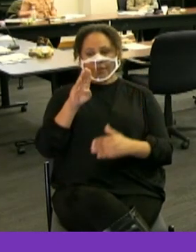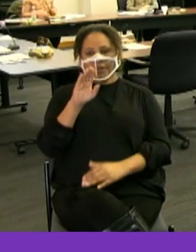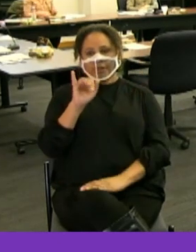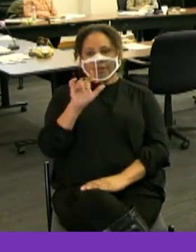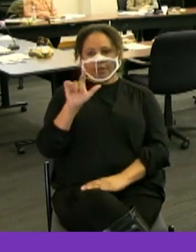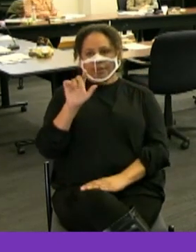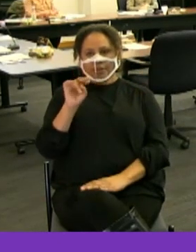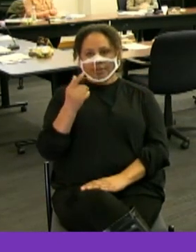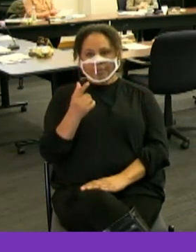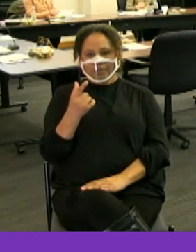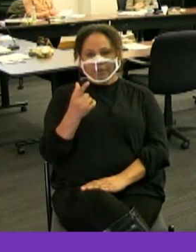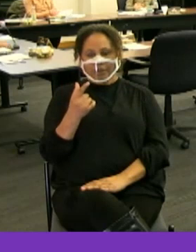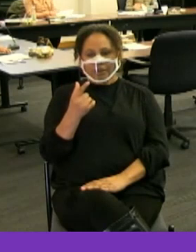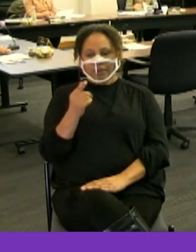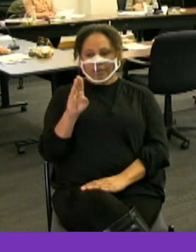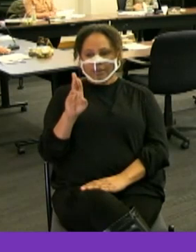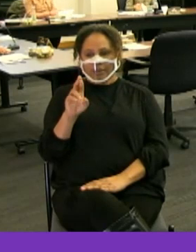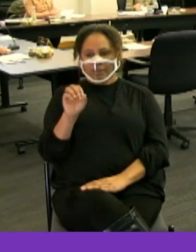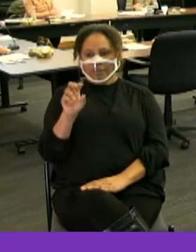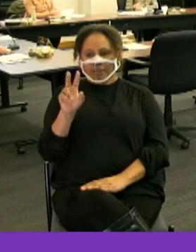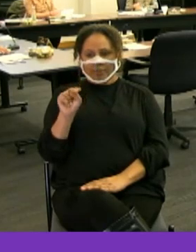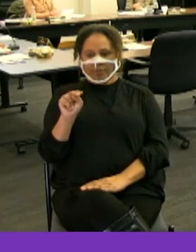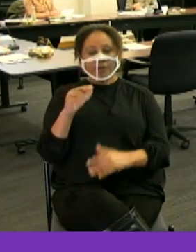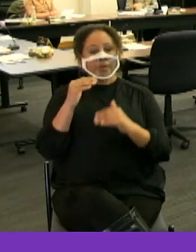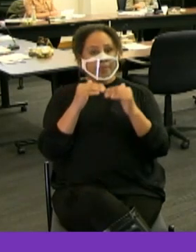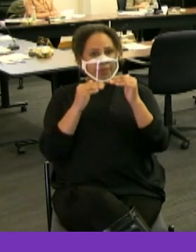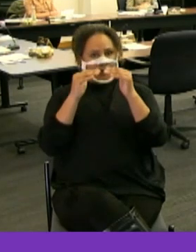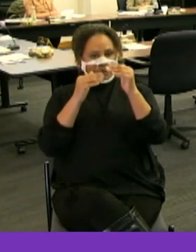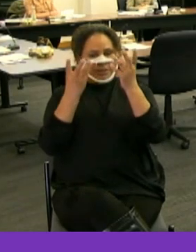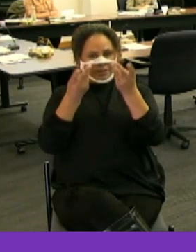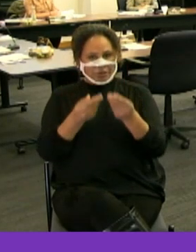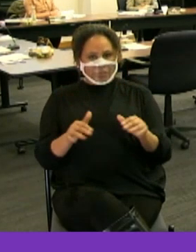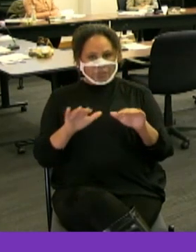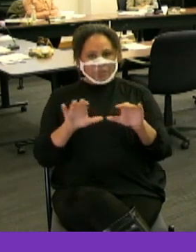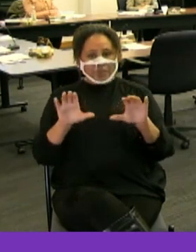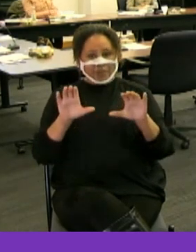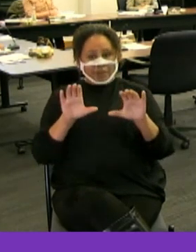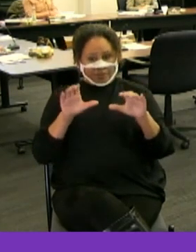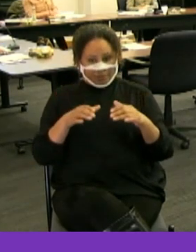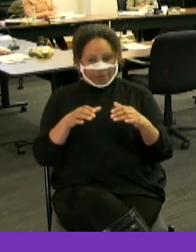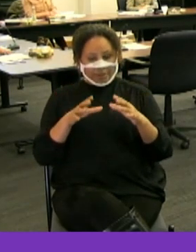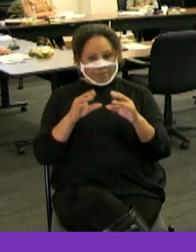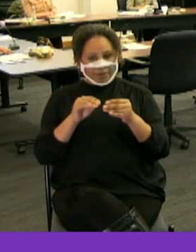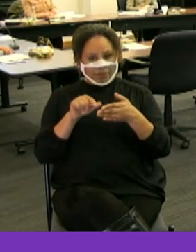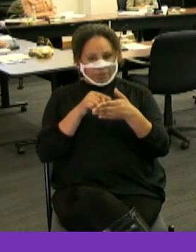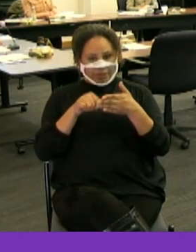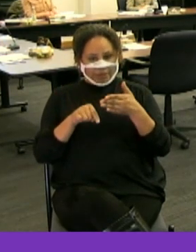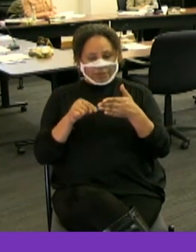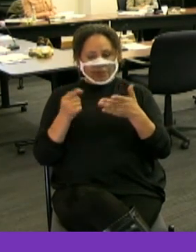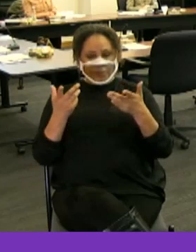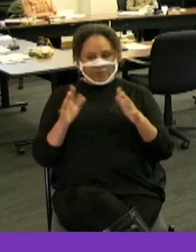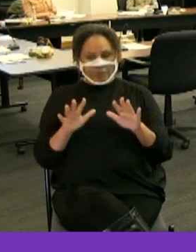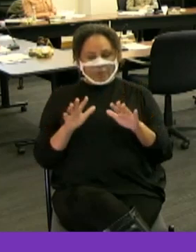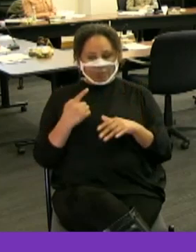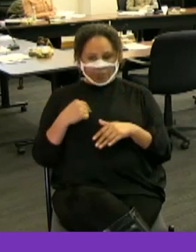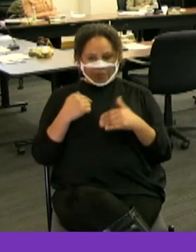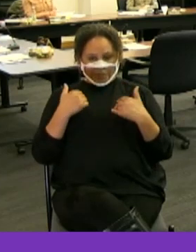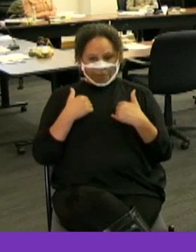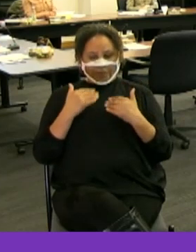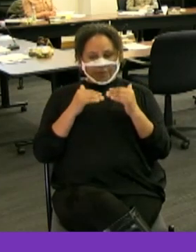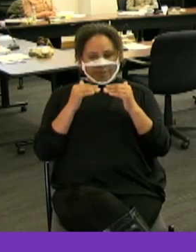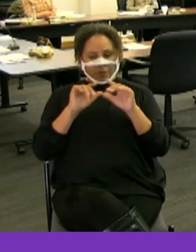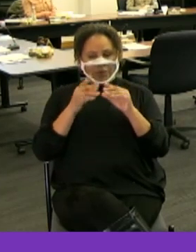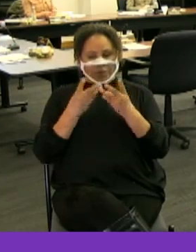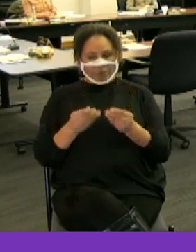Committee meeting summary points. They're all printed there. Everybody's got a copy.